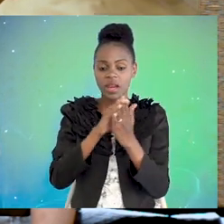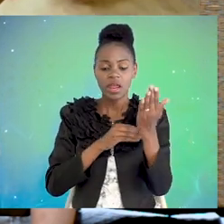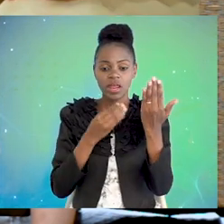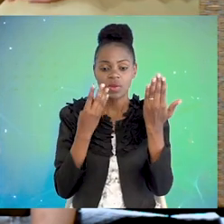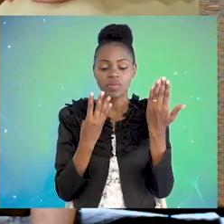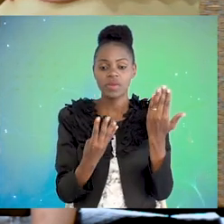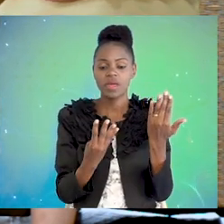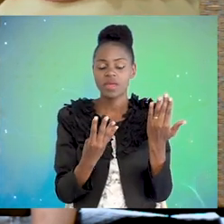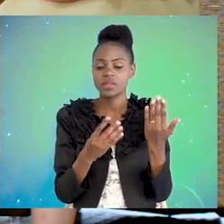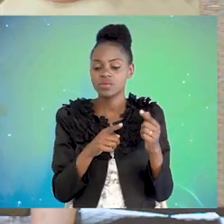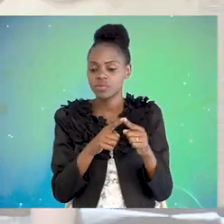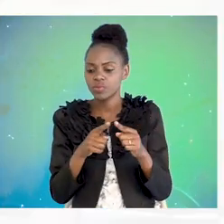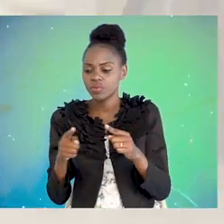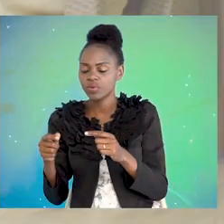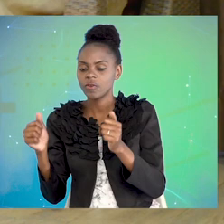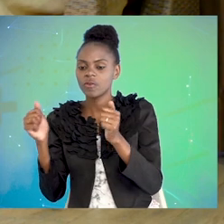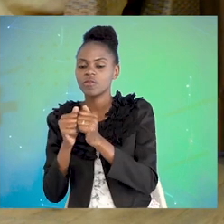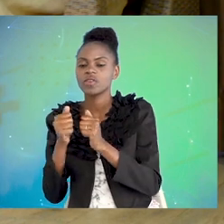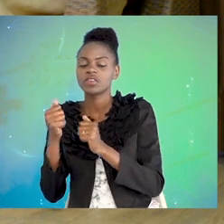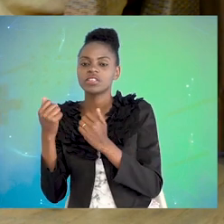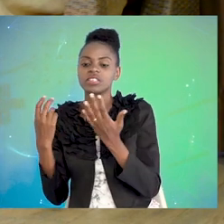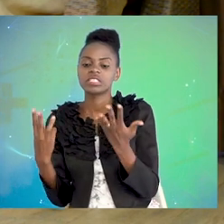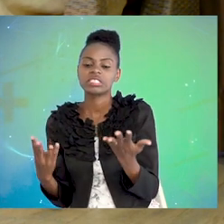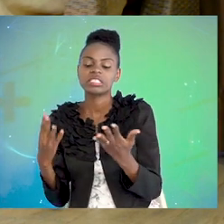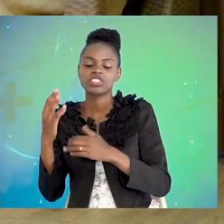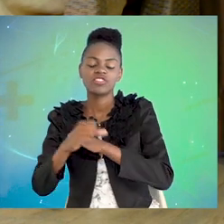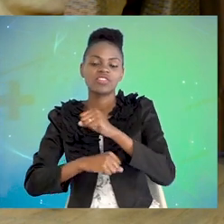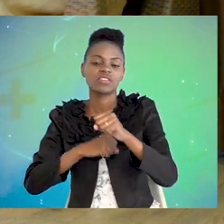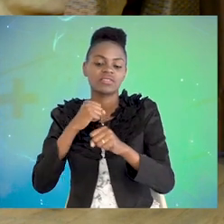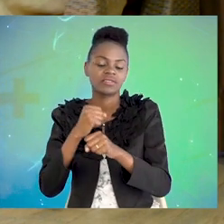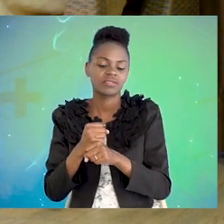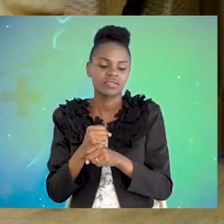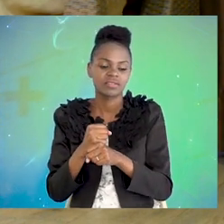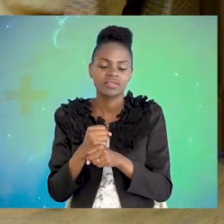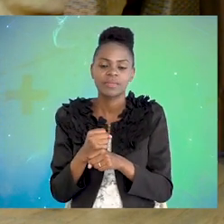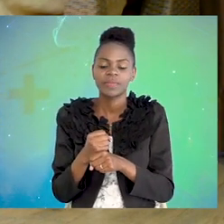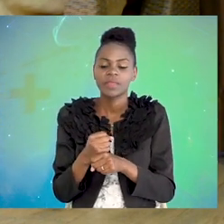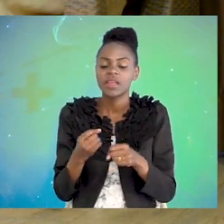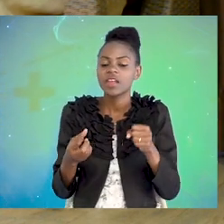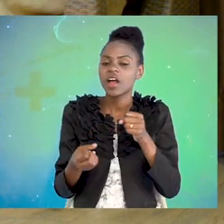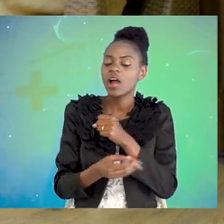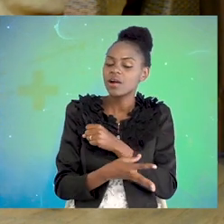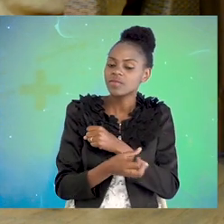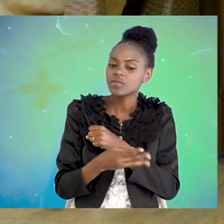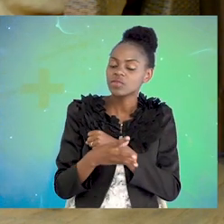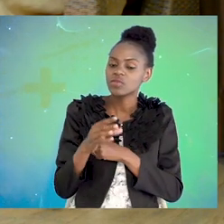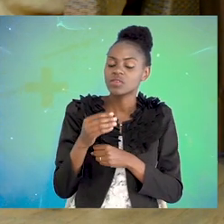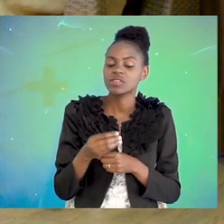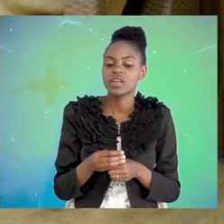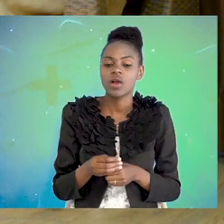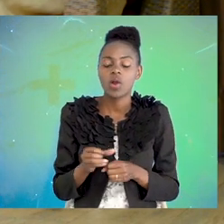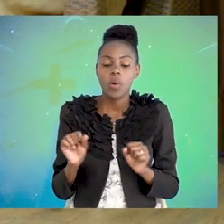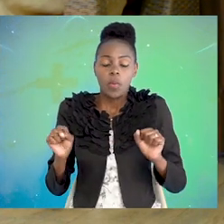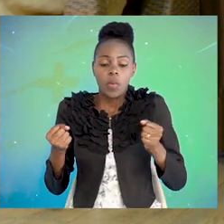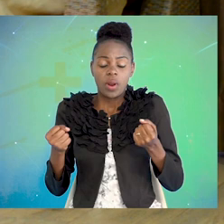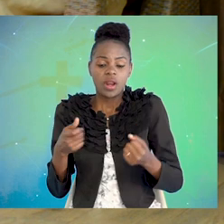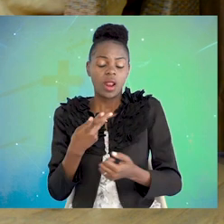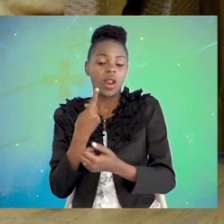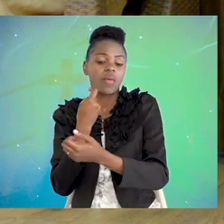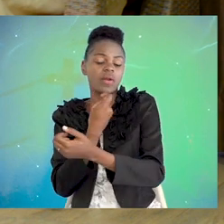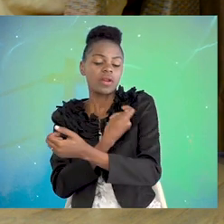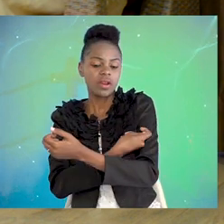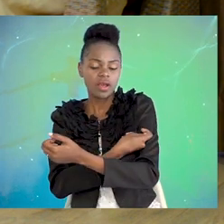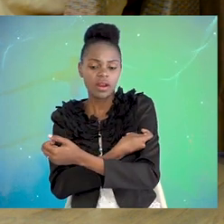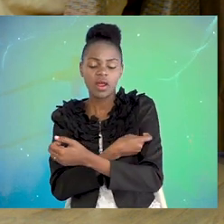kufika 14 years. So Dr. Chasweka has just talked about the typhoid fever vaccine. I think